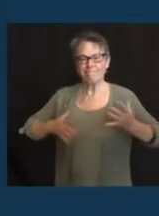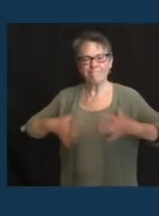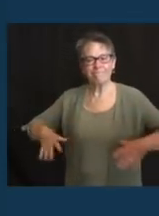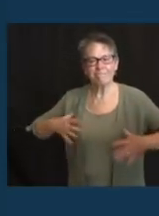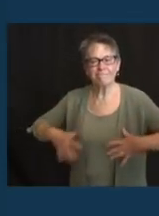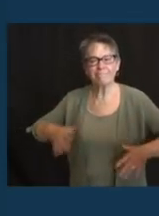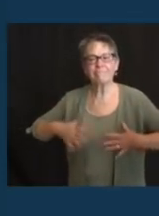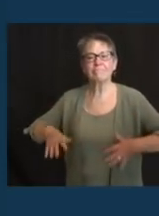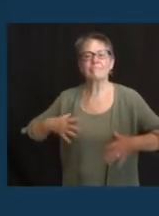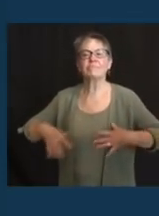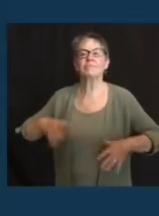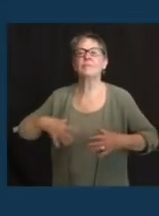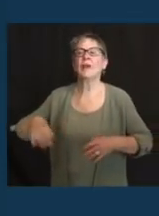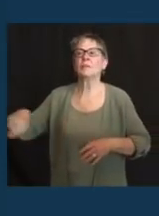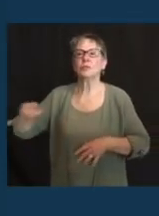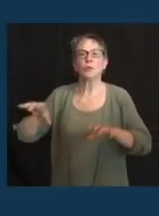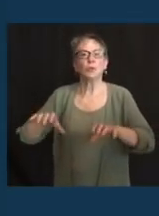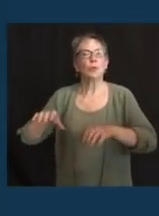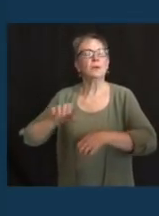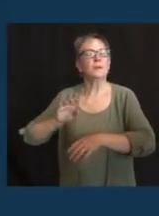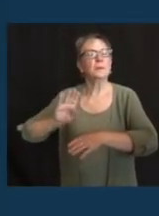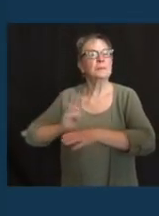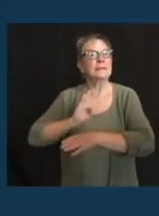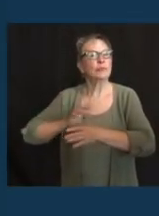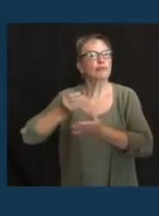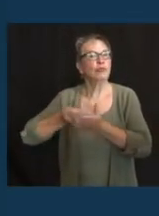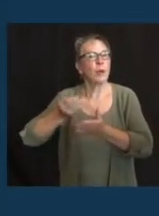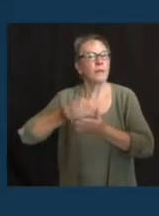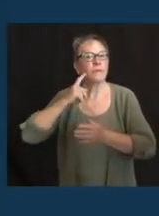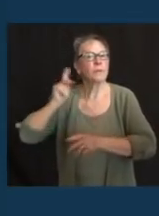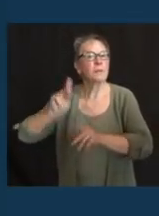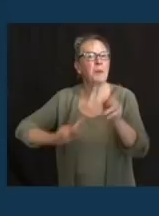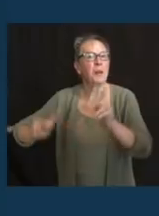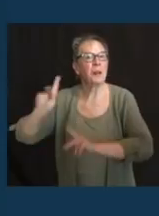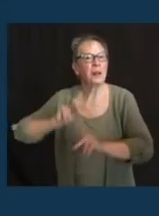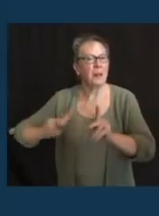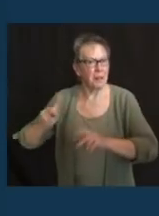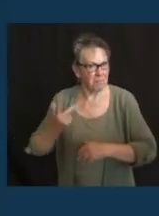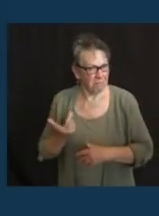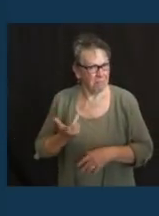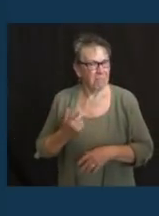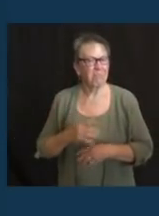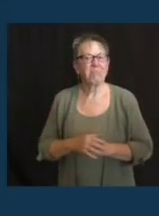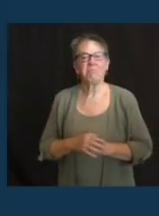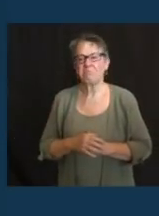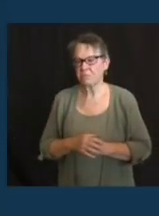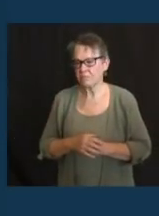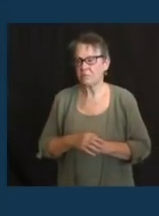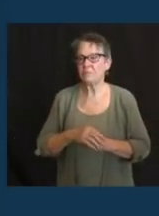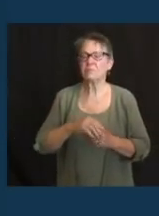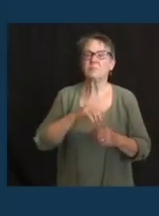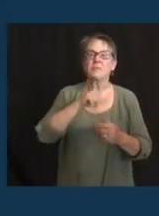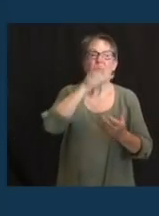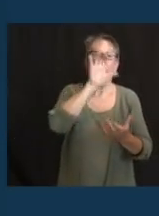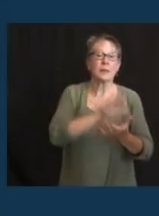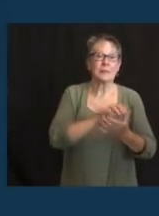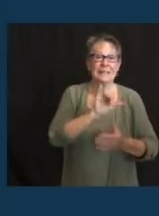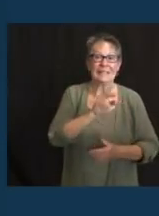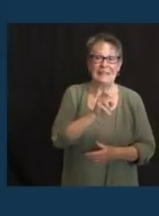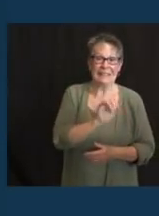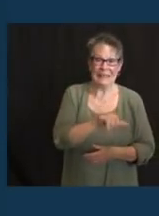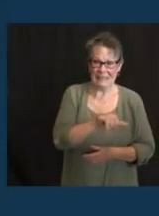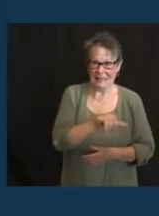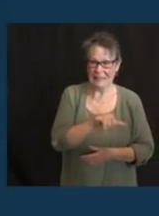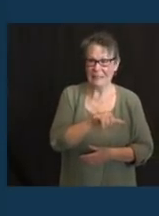her clients. Sid was born in Newark, a gifted athlete and sports fan. He, by the way, was a nationally